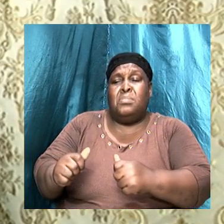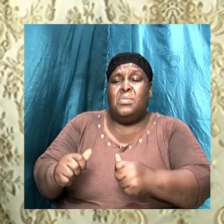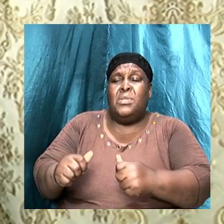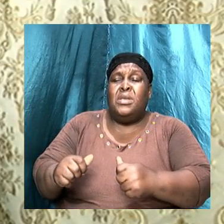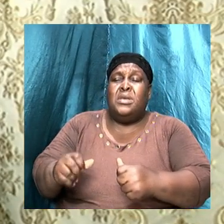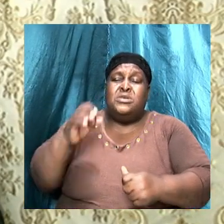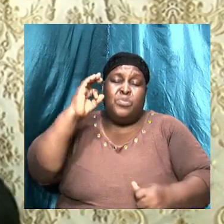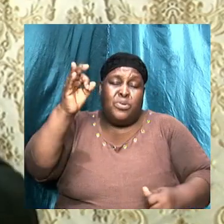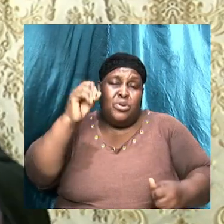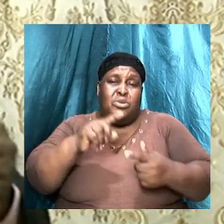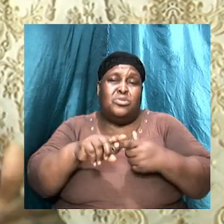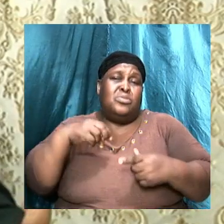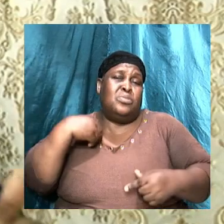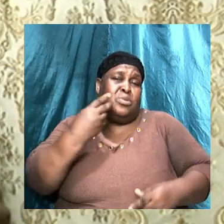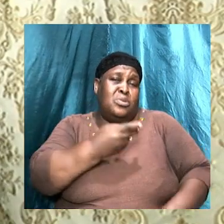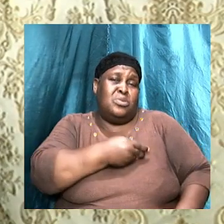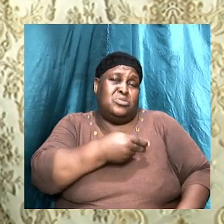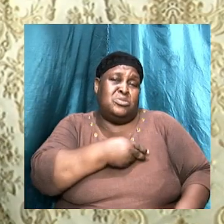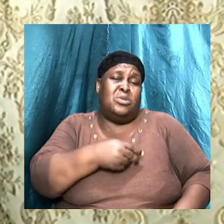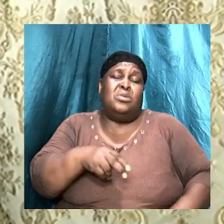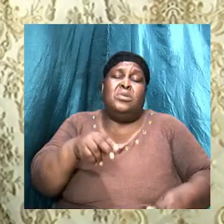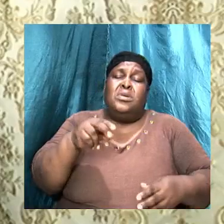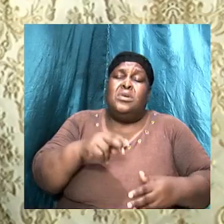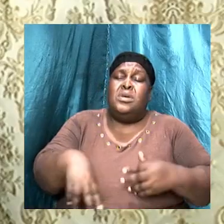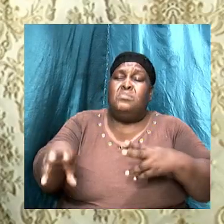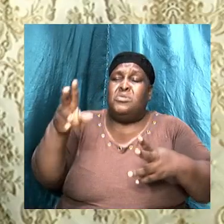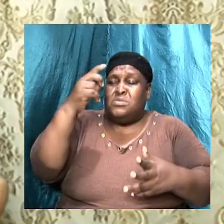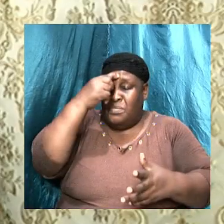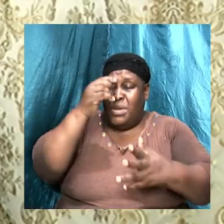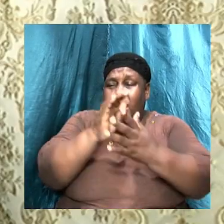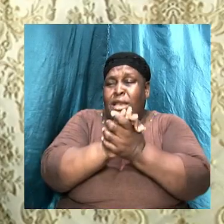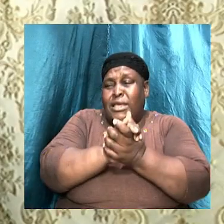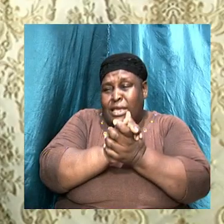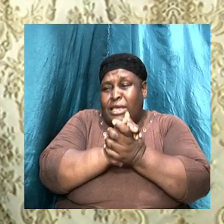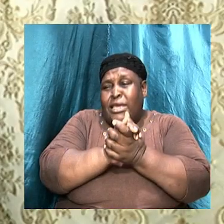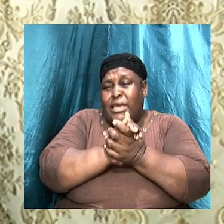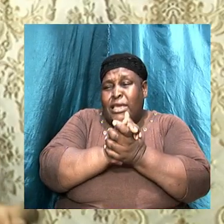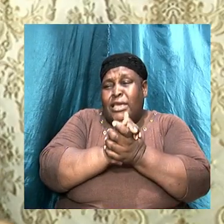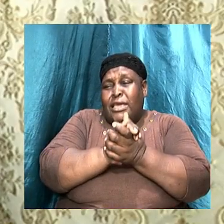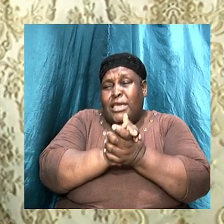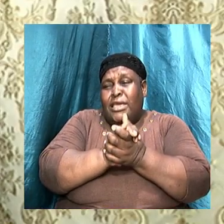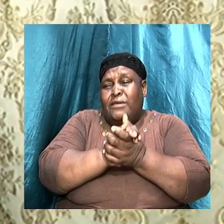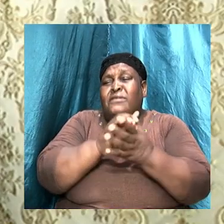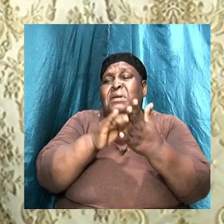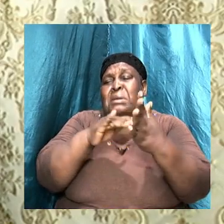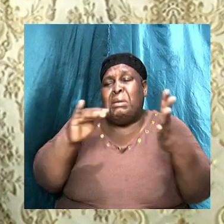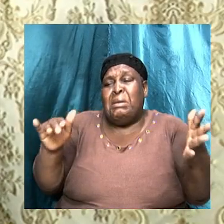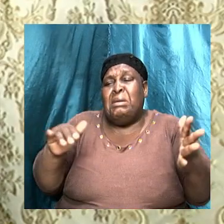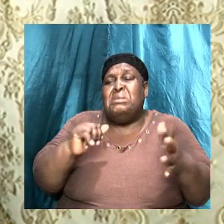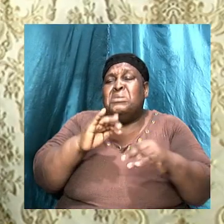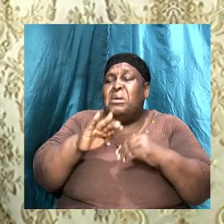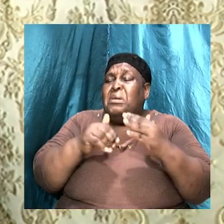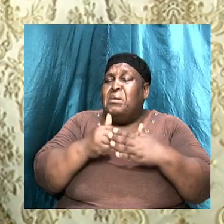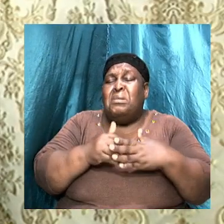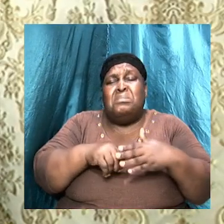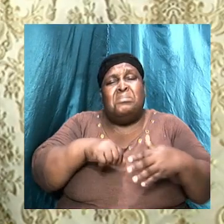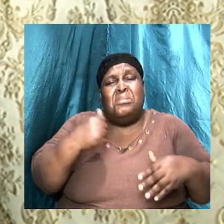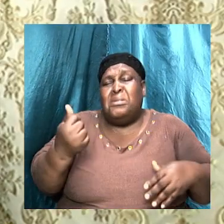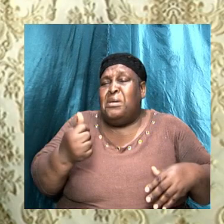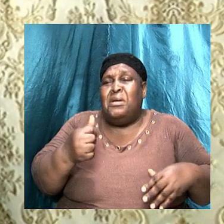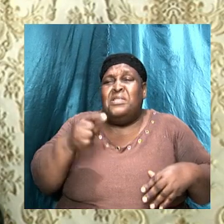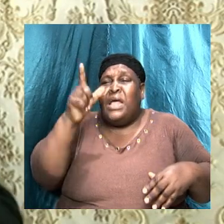Amen, and we must stand against all other so-called doctrine, false doctrine, that would want to